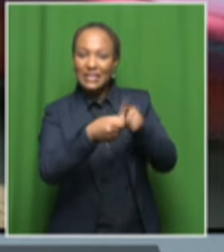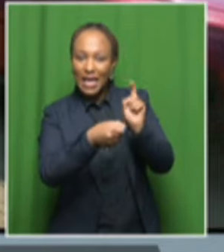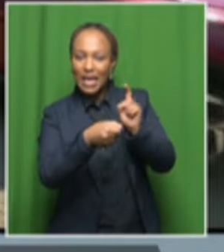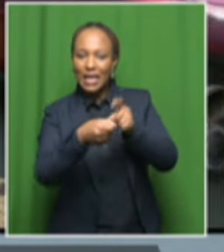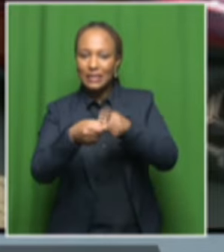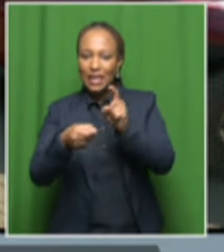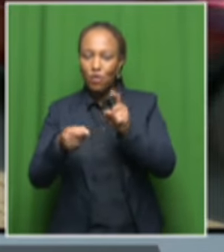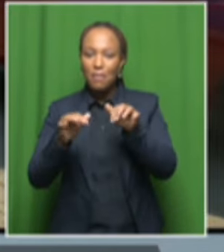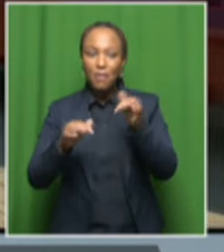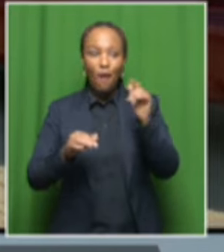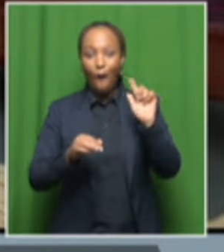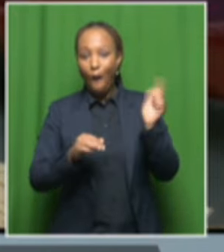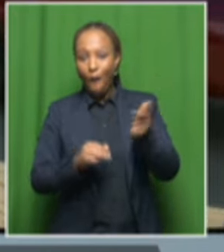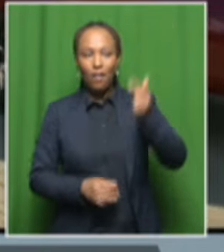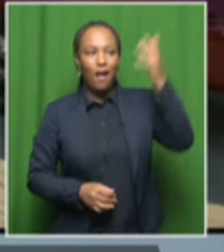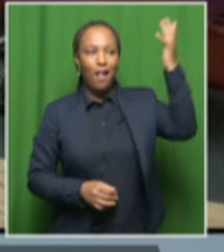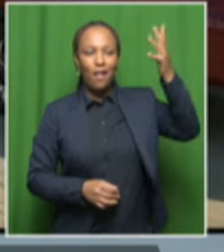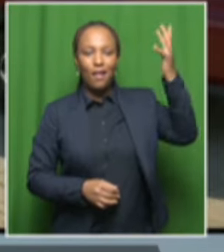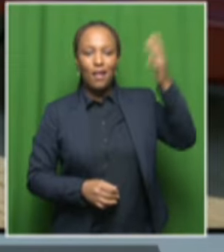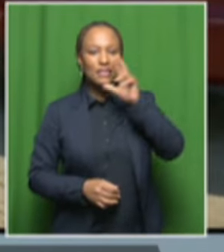mentioning today.